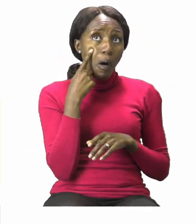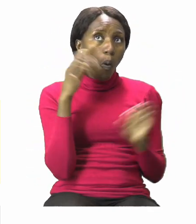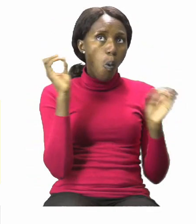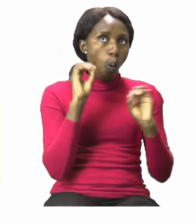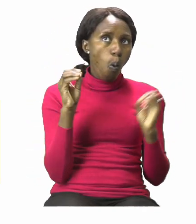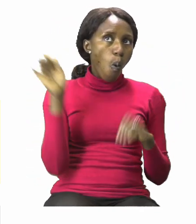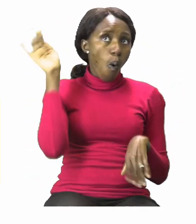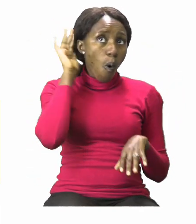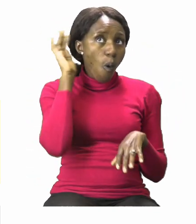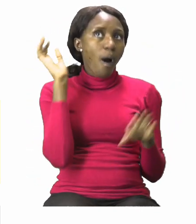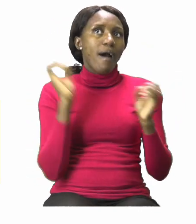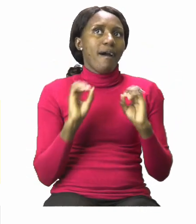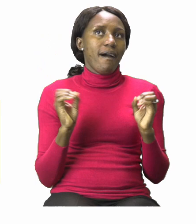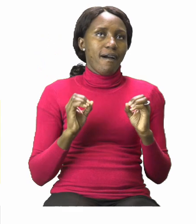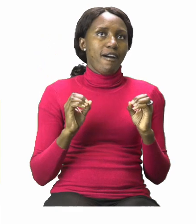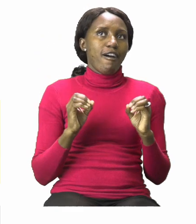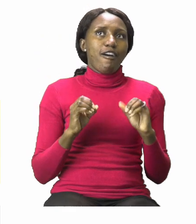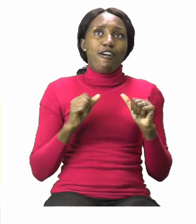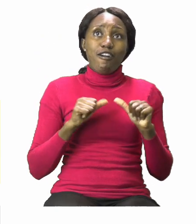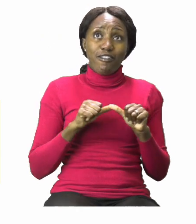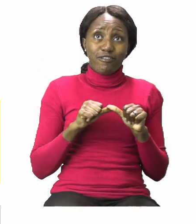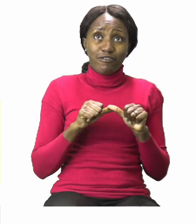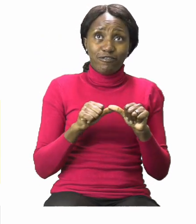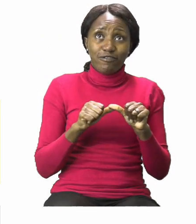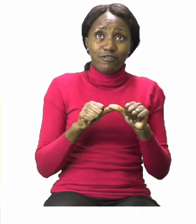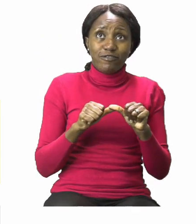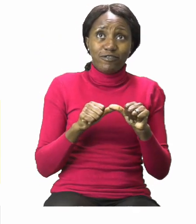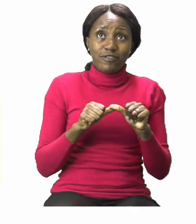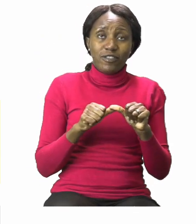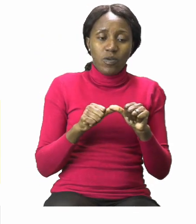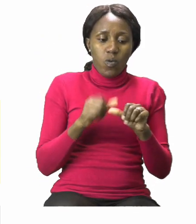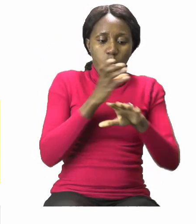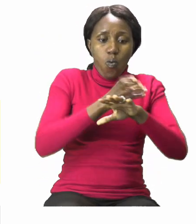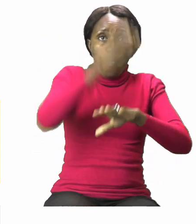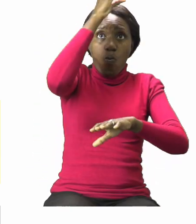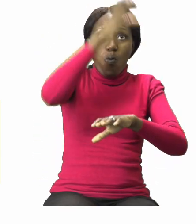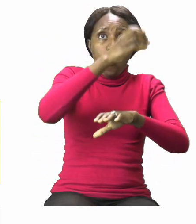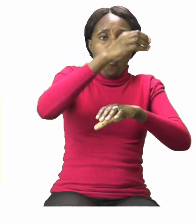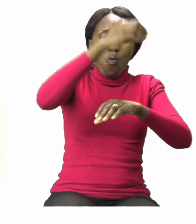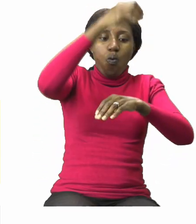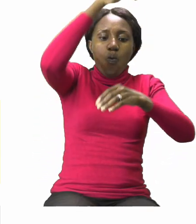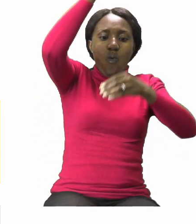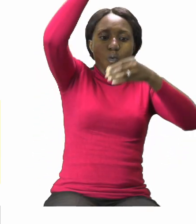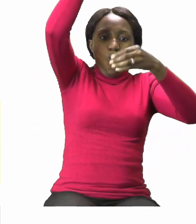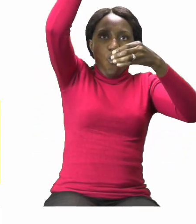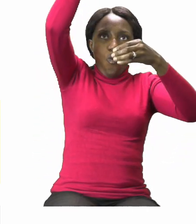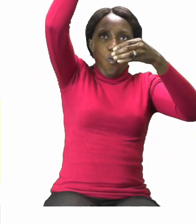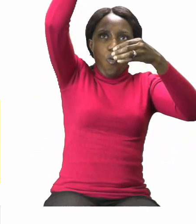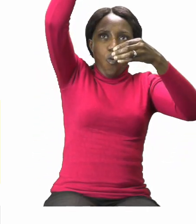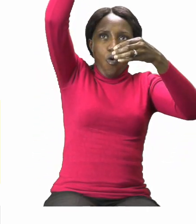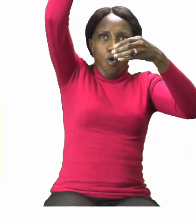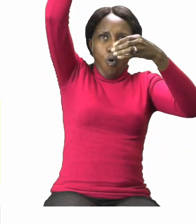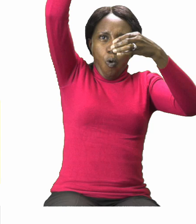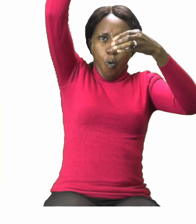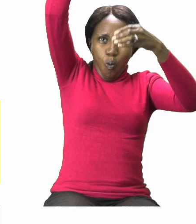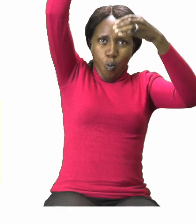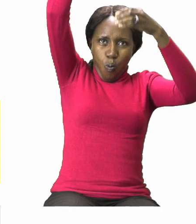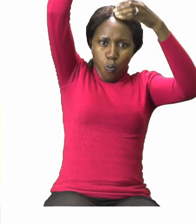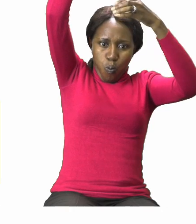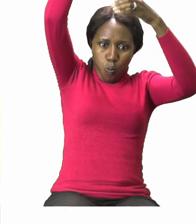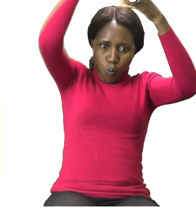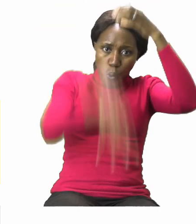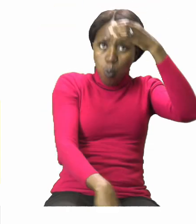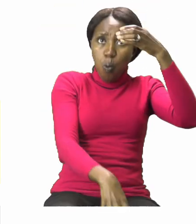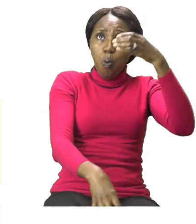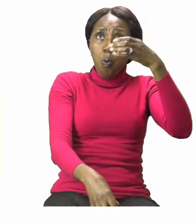this. Instead, when he got to the chimney, he went right down the chimney,